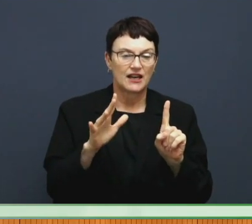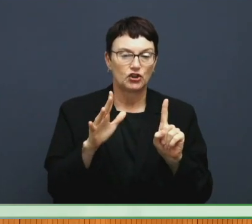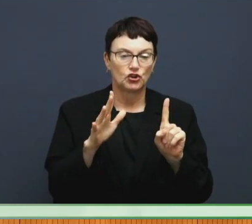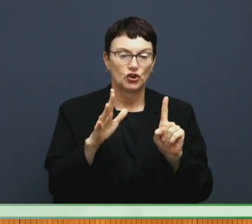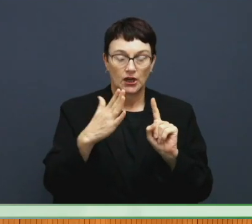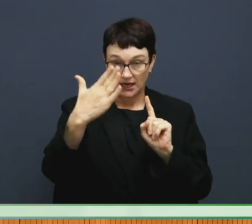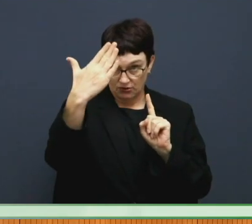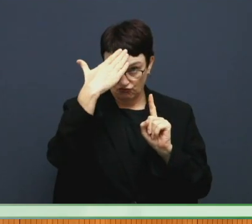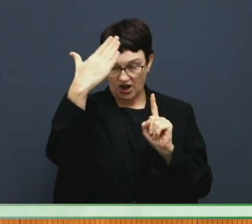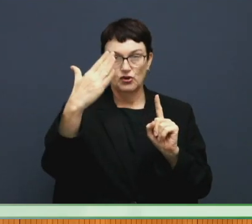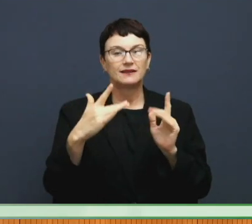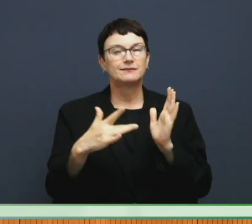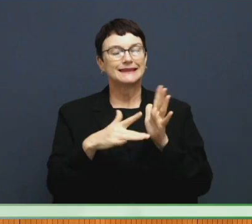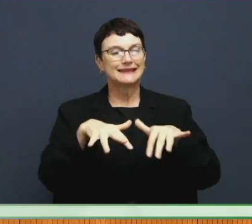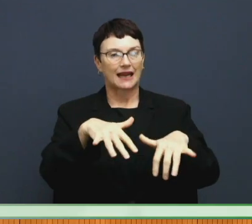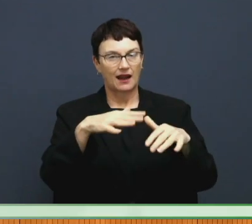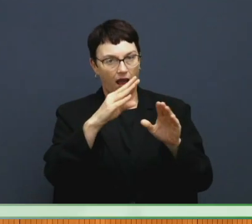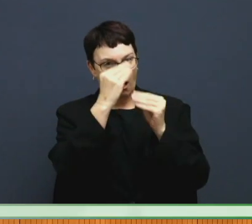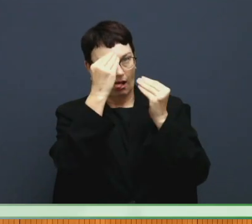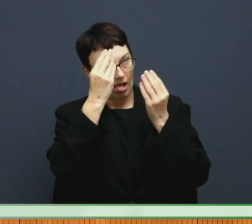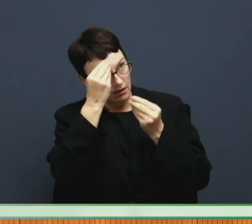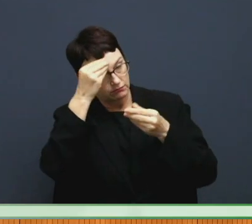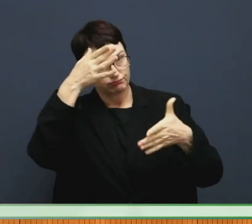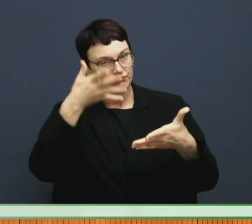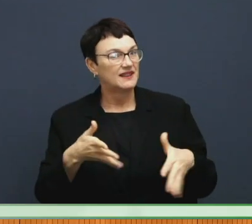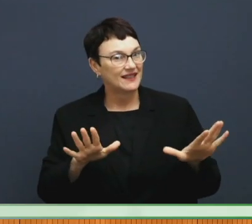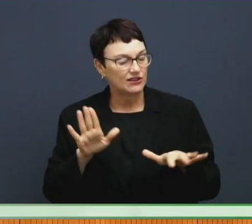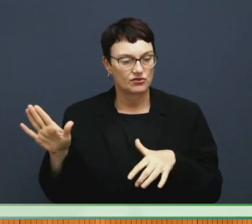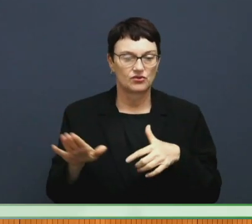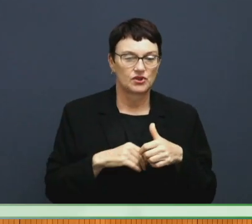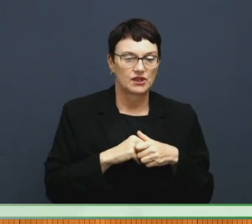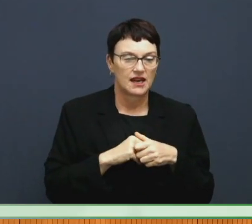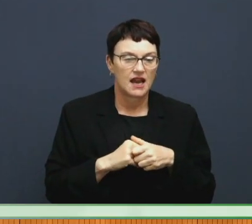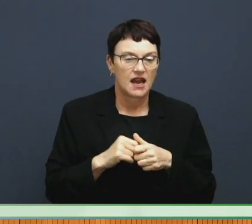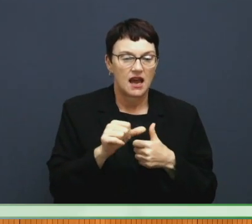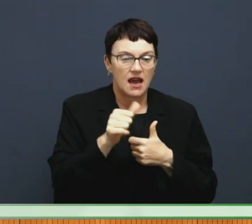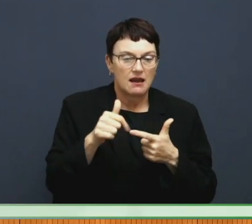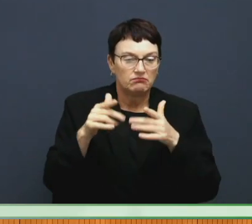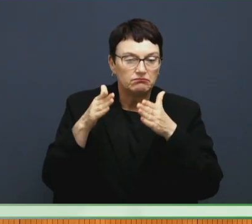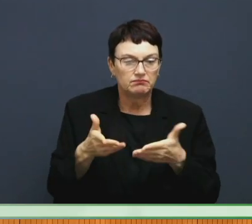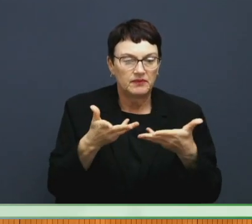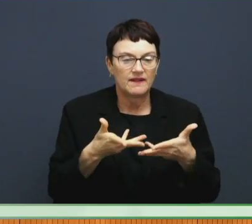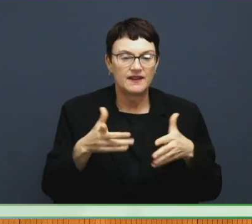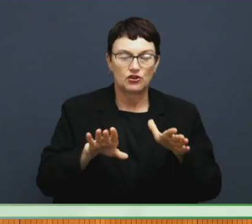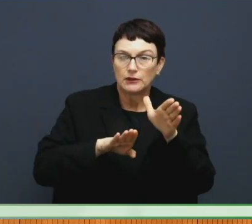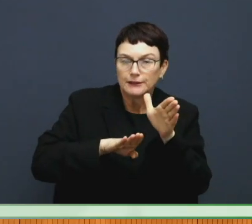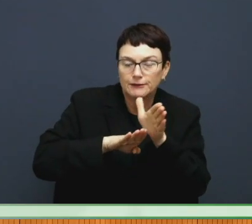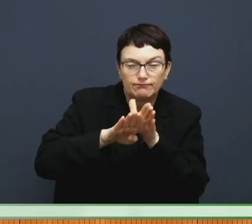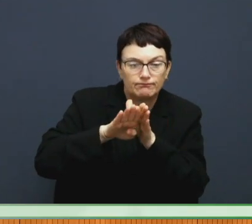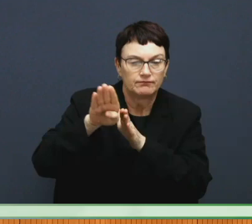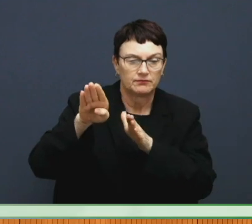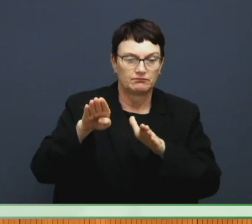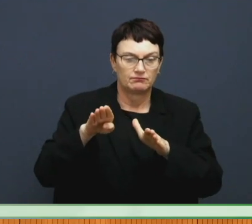instructor. He has developed modular training courses, transformed cutting-edge